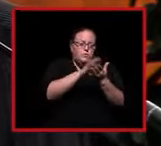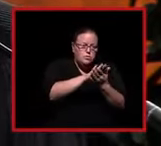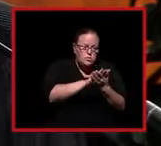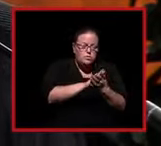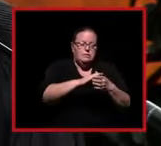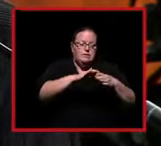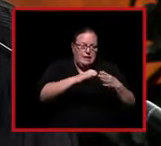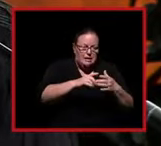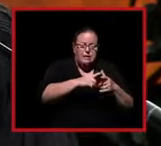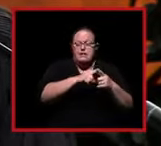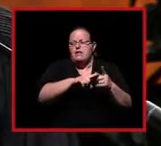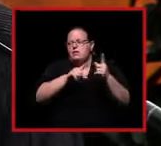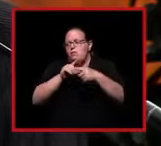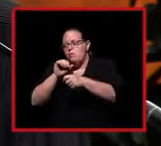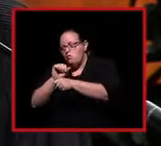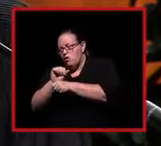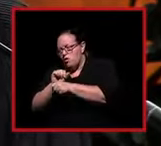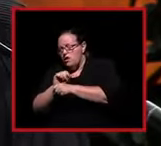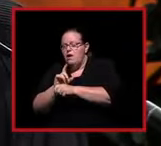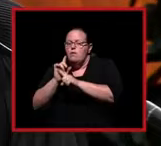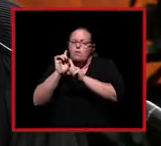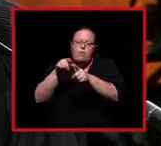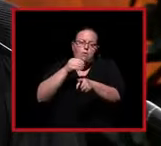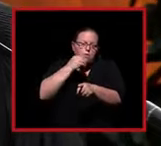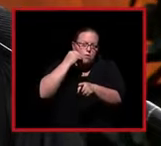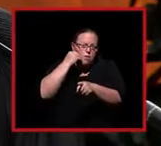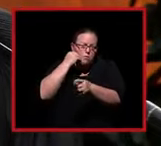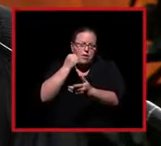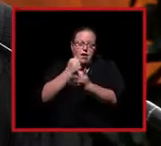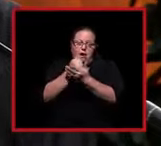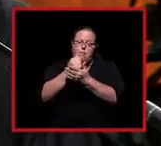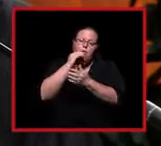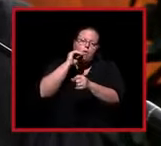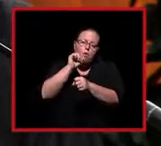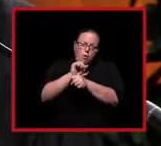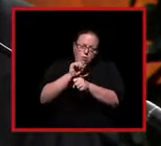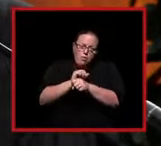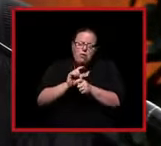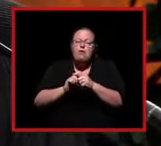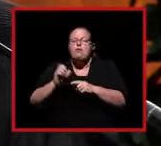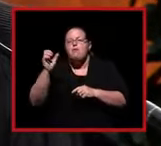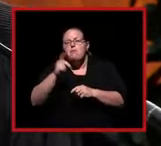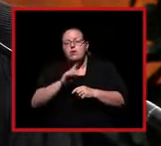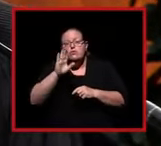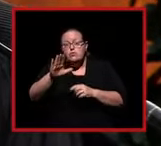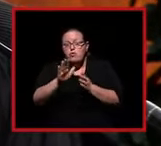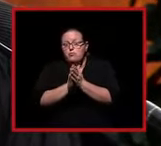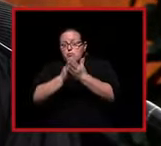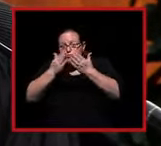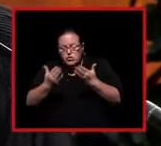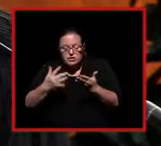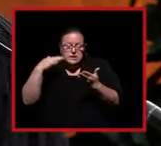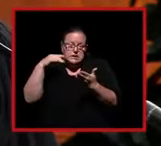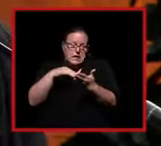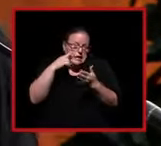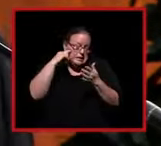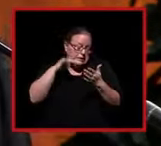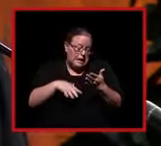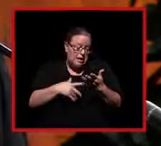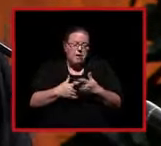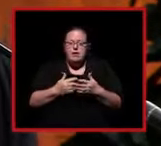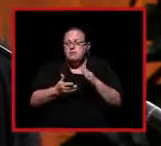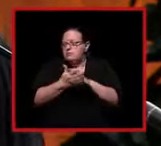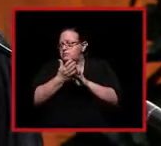where perhaps you helped a child or a sibling do homework before returning to your own books to study for an exam, in managing